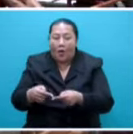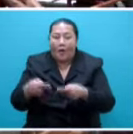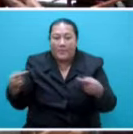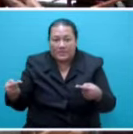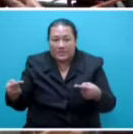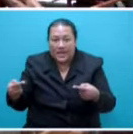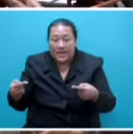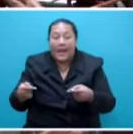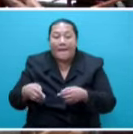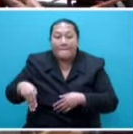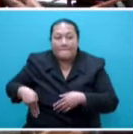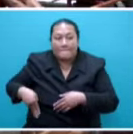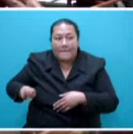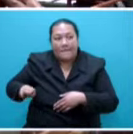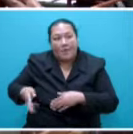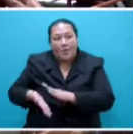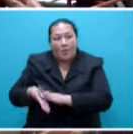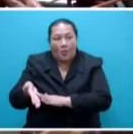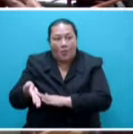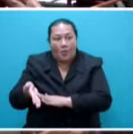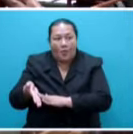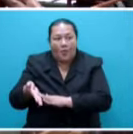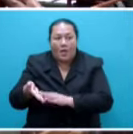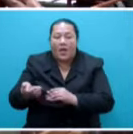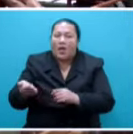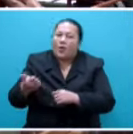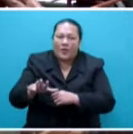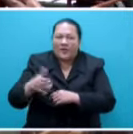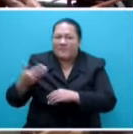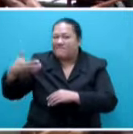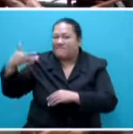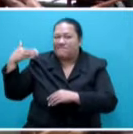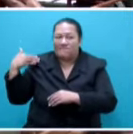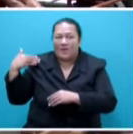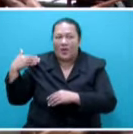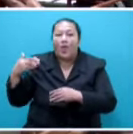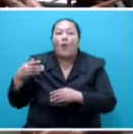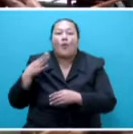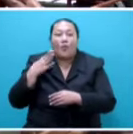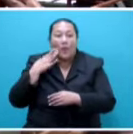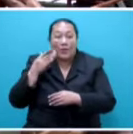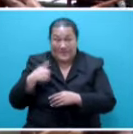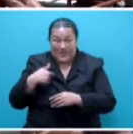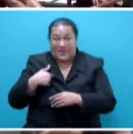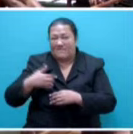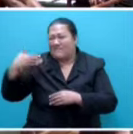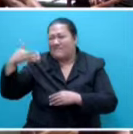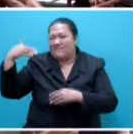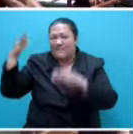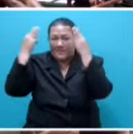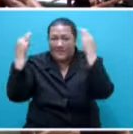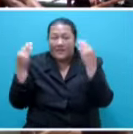a balance. And I've done that in my time when I've been Speaker. There's no problem with that. There's